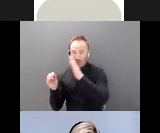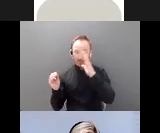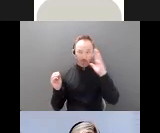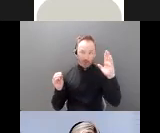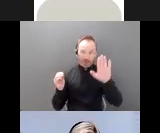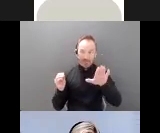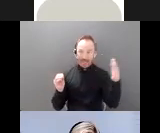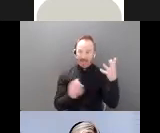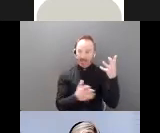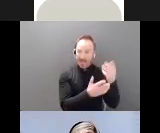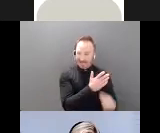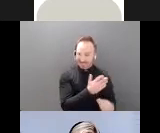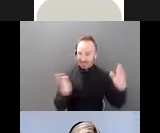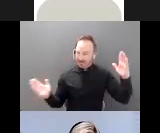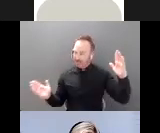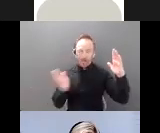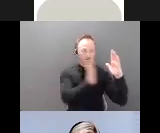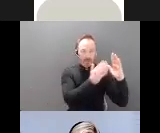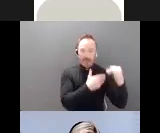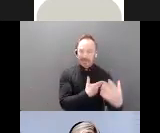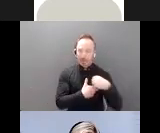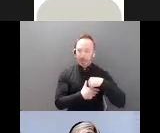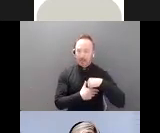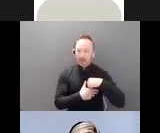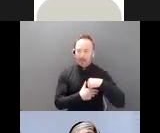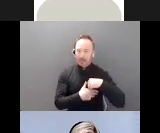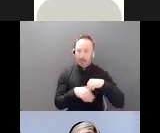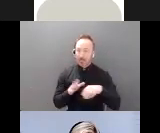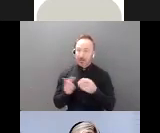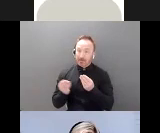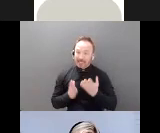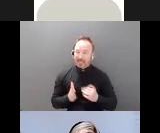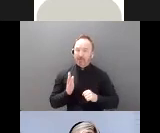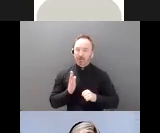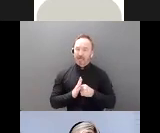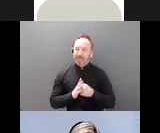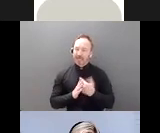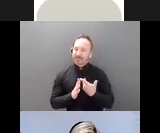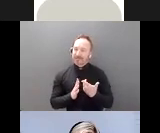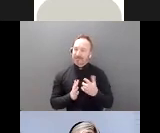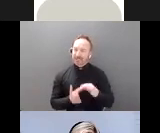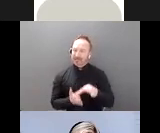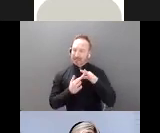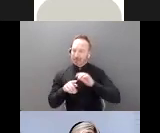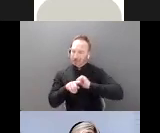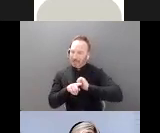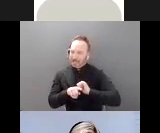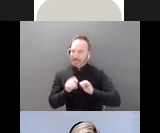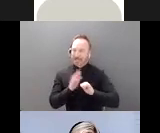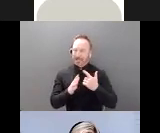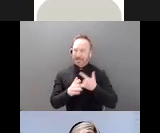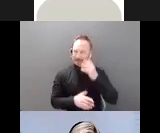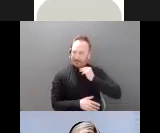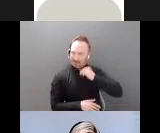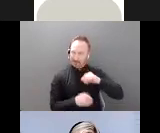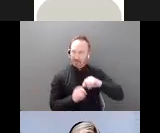vision of having mediators especially trained in issues that affect older families, older adults, was